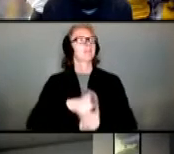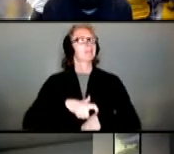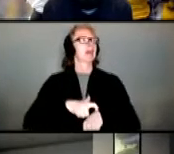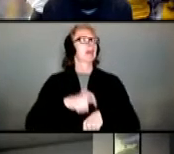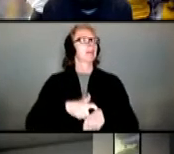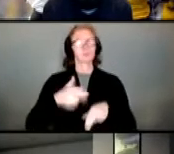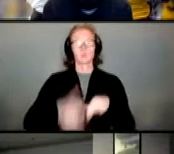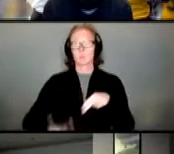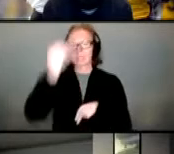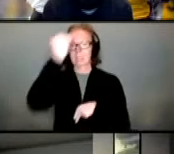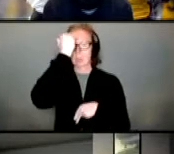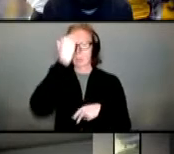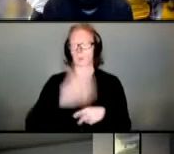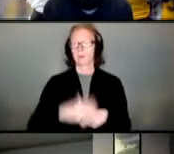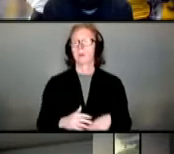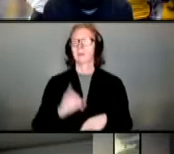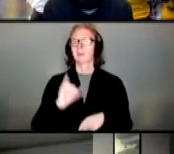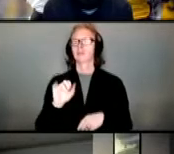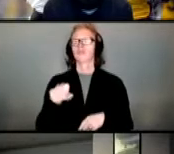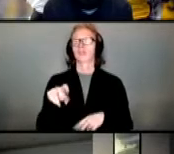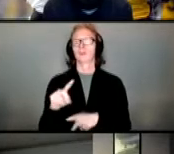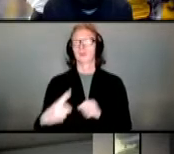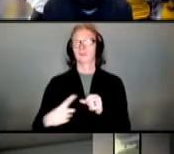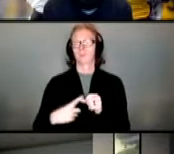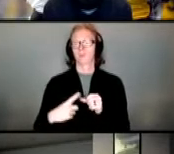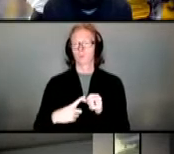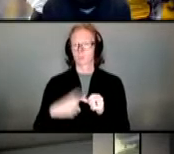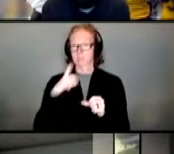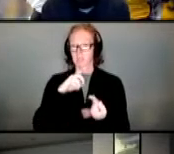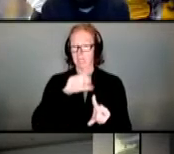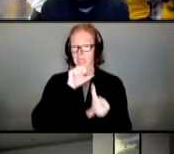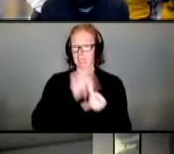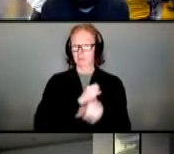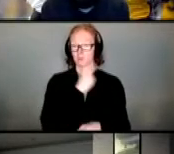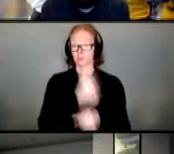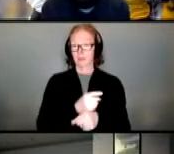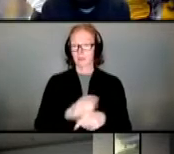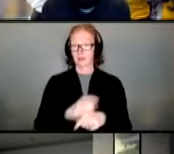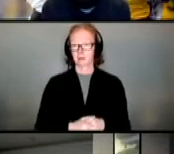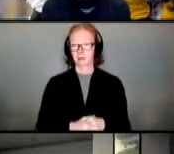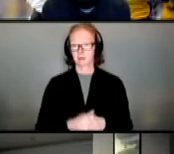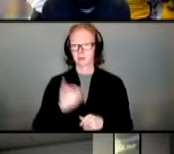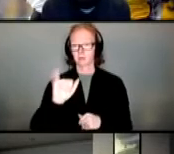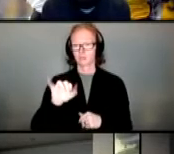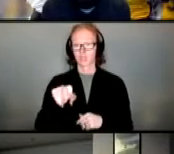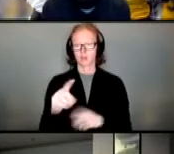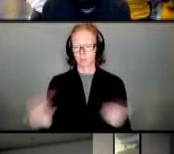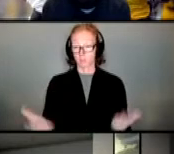ask Jared first if I captured that correctly. Jared, are you still here?